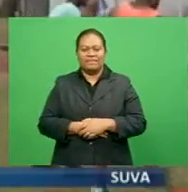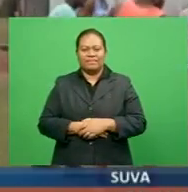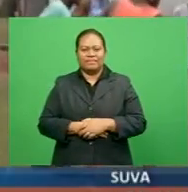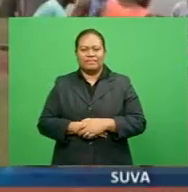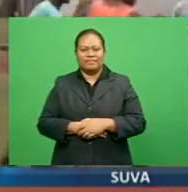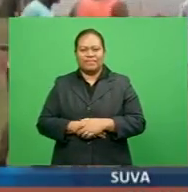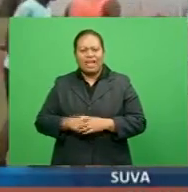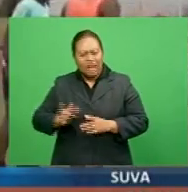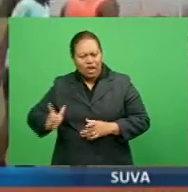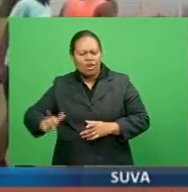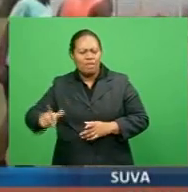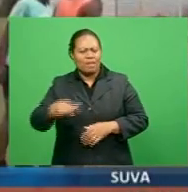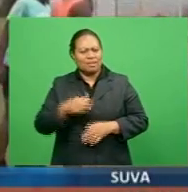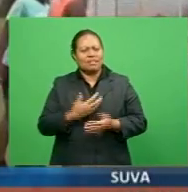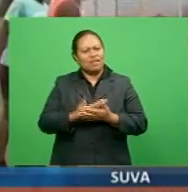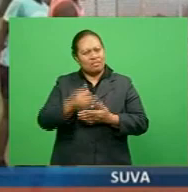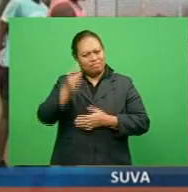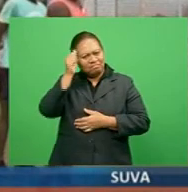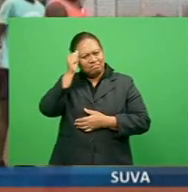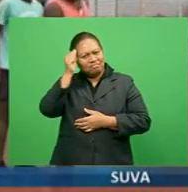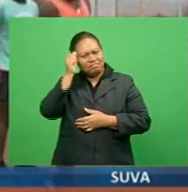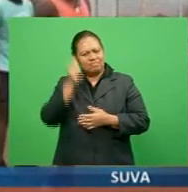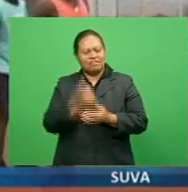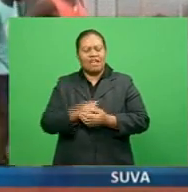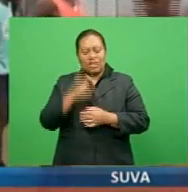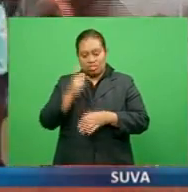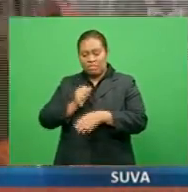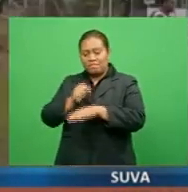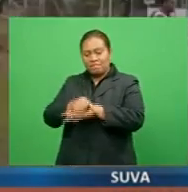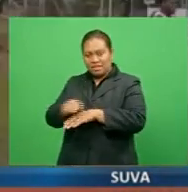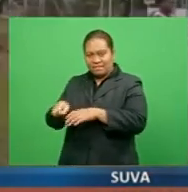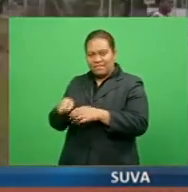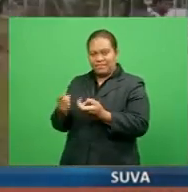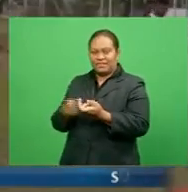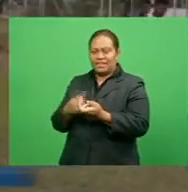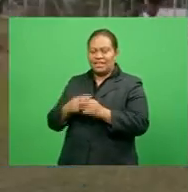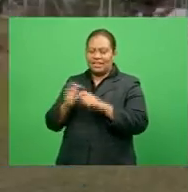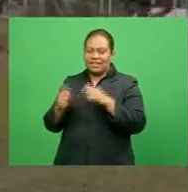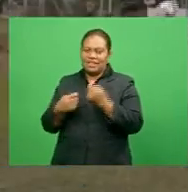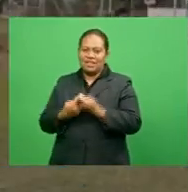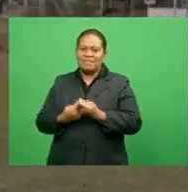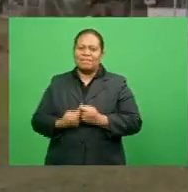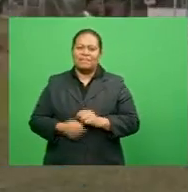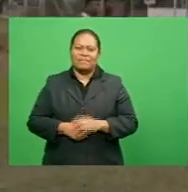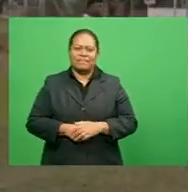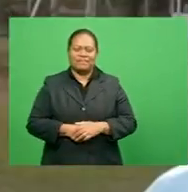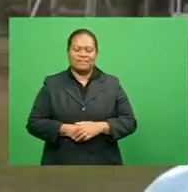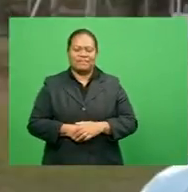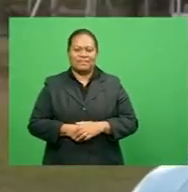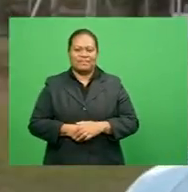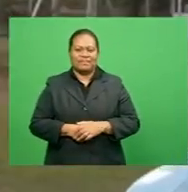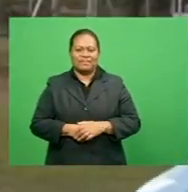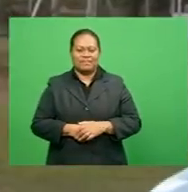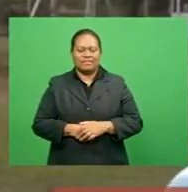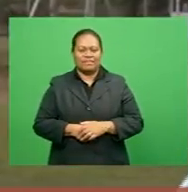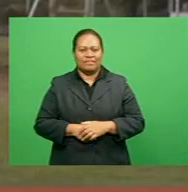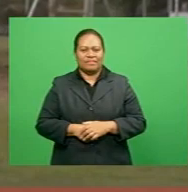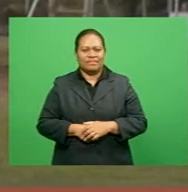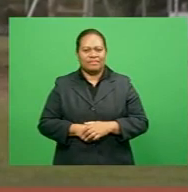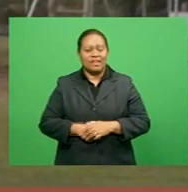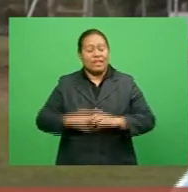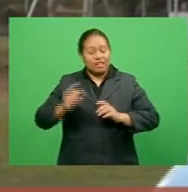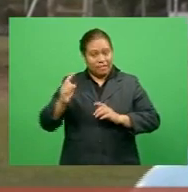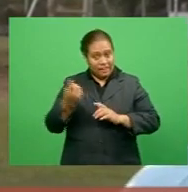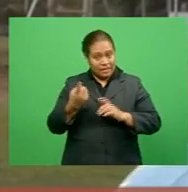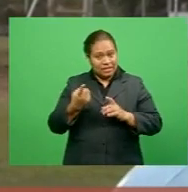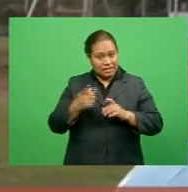Lambasa knows how crucial getting a win will be to progress to the next round in the tournament. So our first game will be